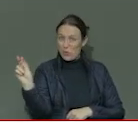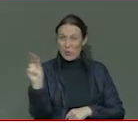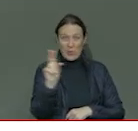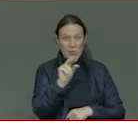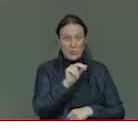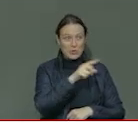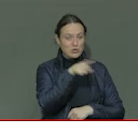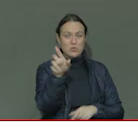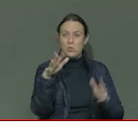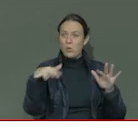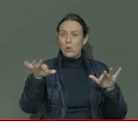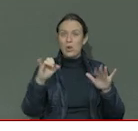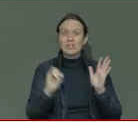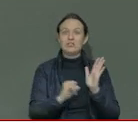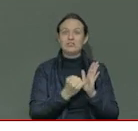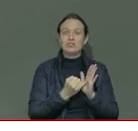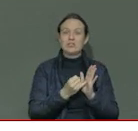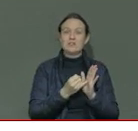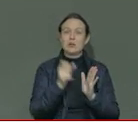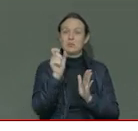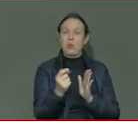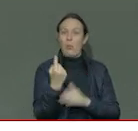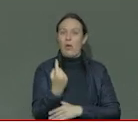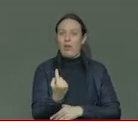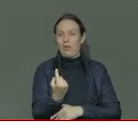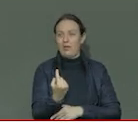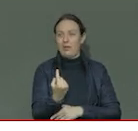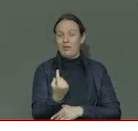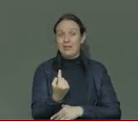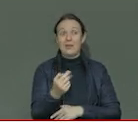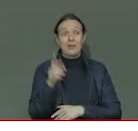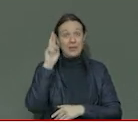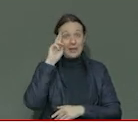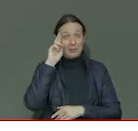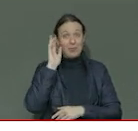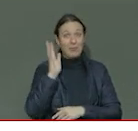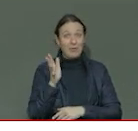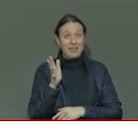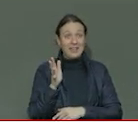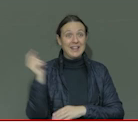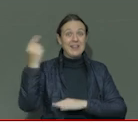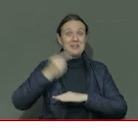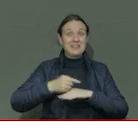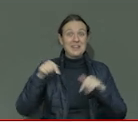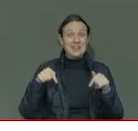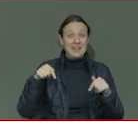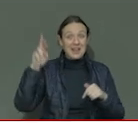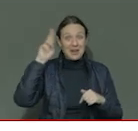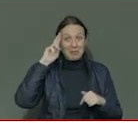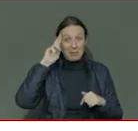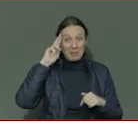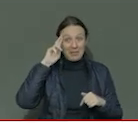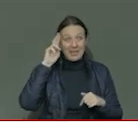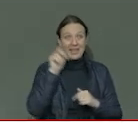are exactly the same. I'm going to remind you of this. Today, let me remind you how different you